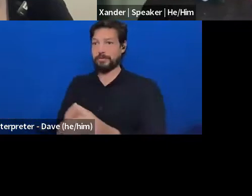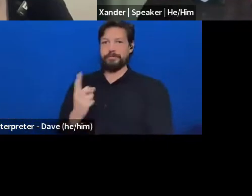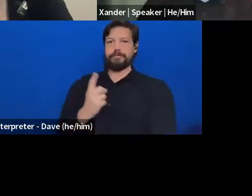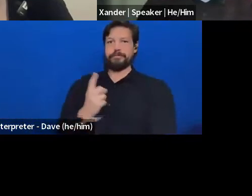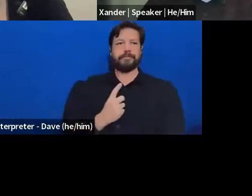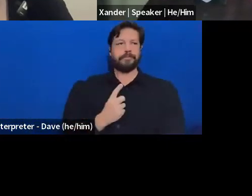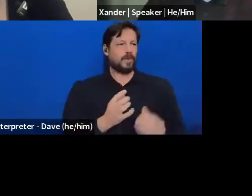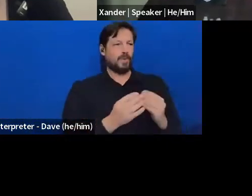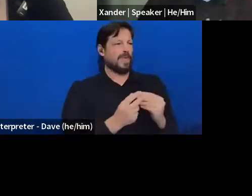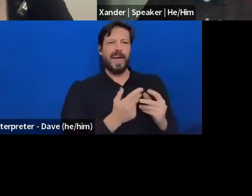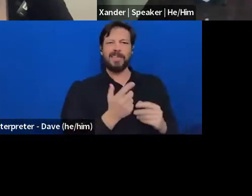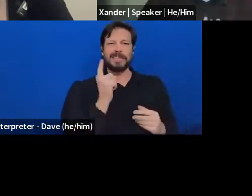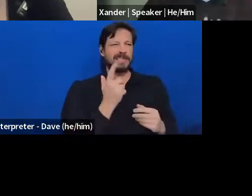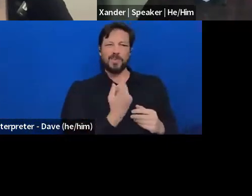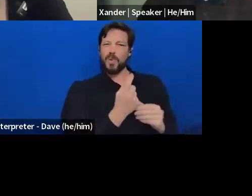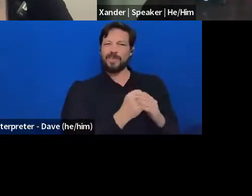for me,